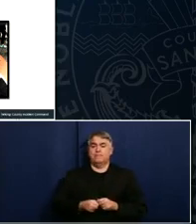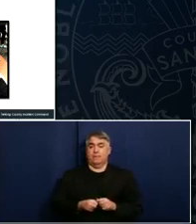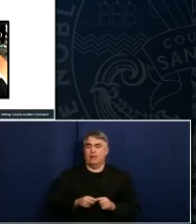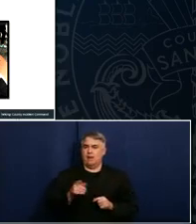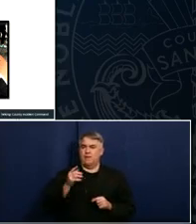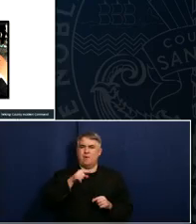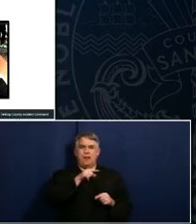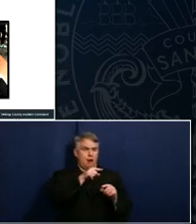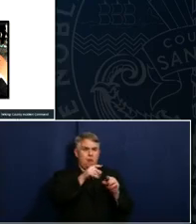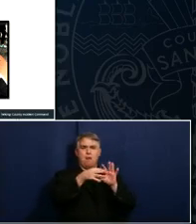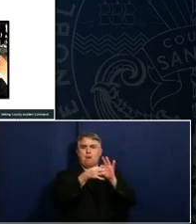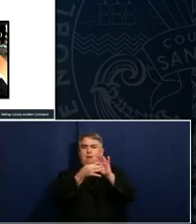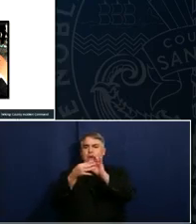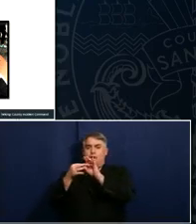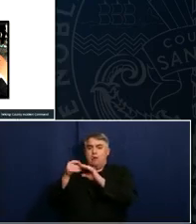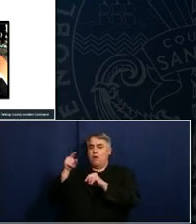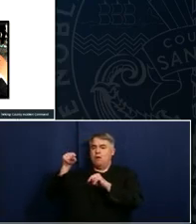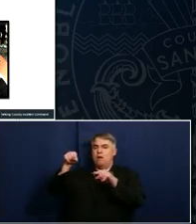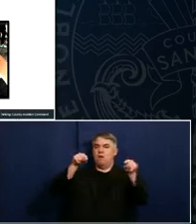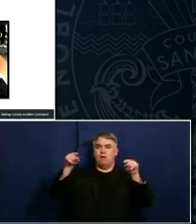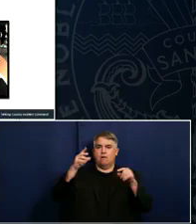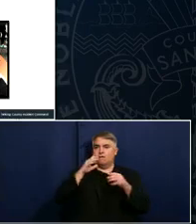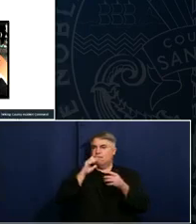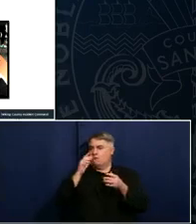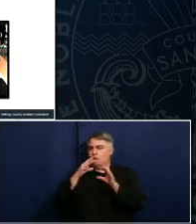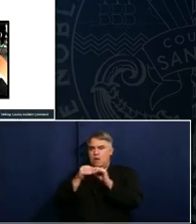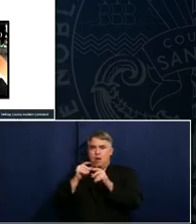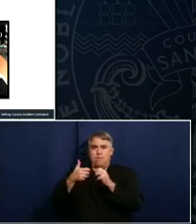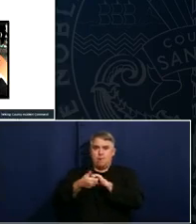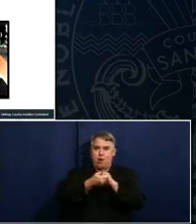where folks who don't have the ability, that are currently 65 and